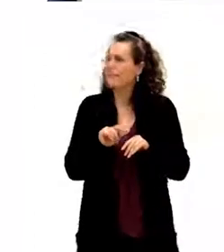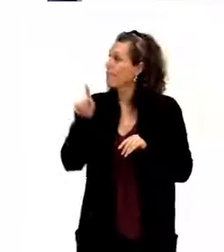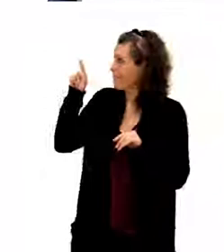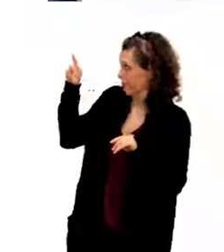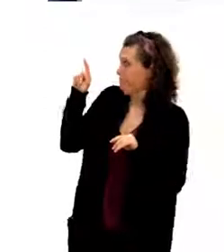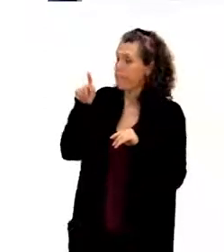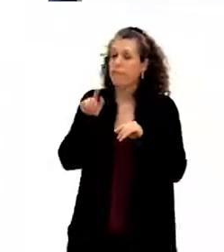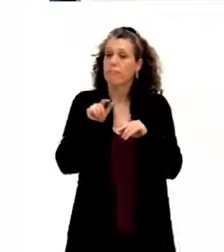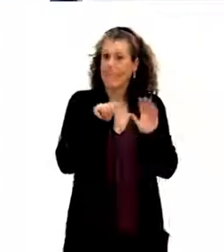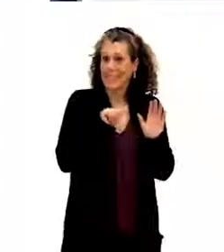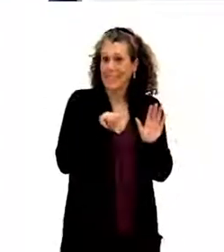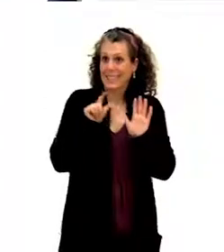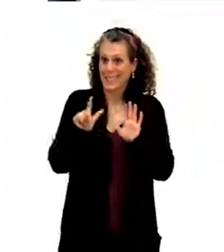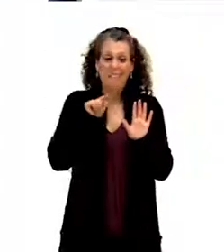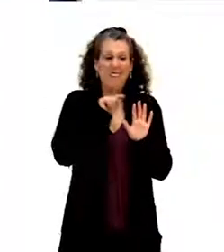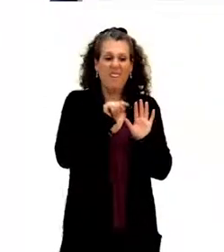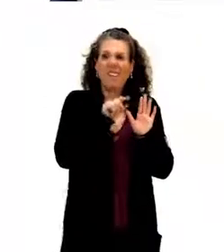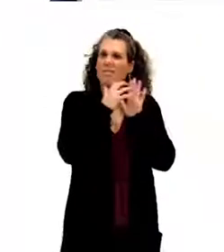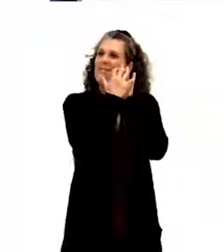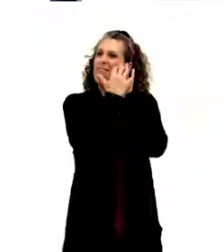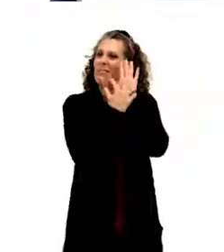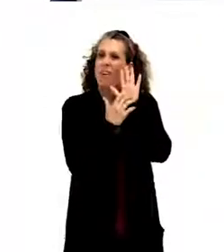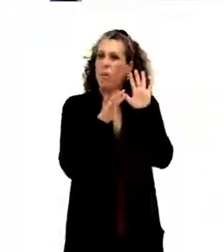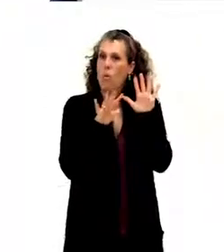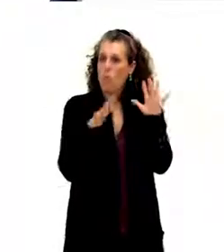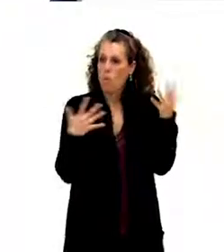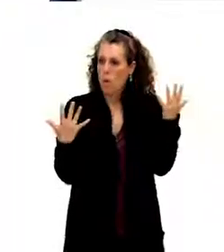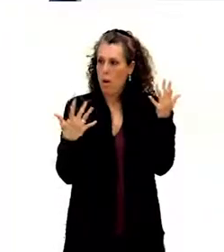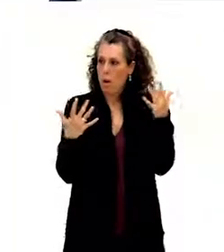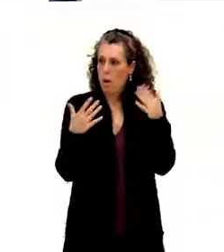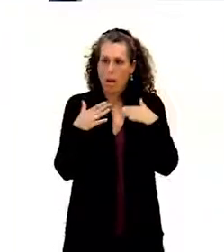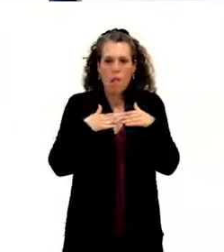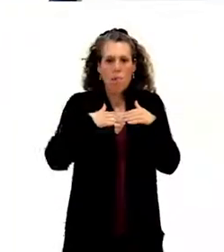into mainly the most advantageous tender,